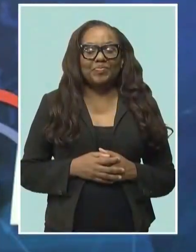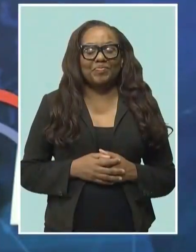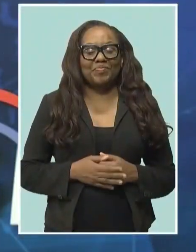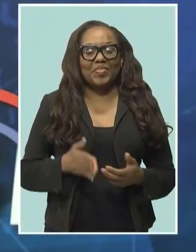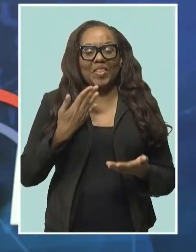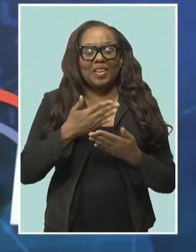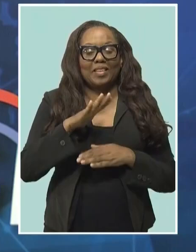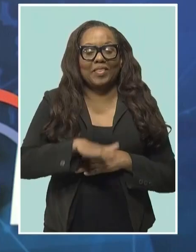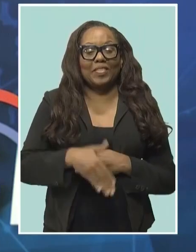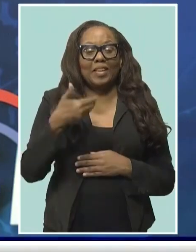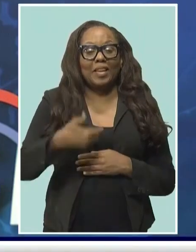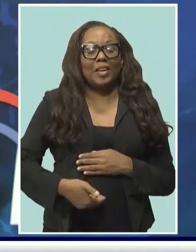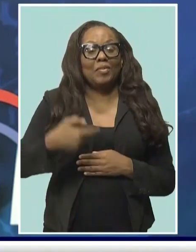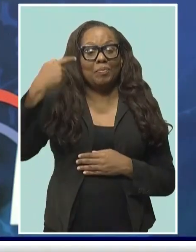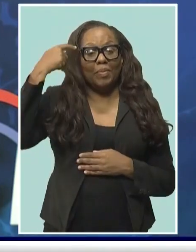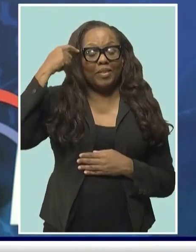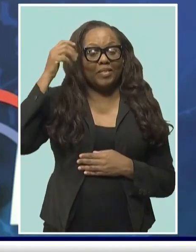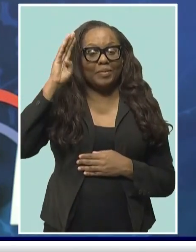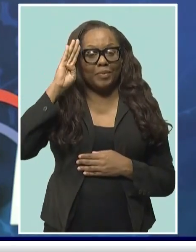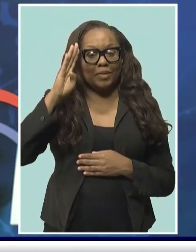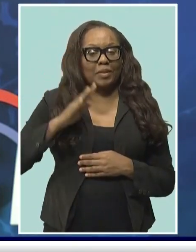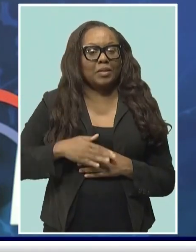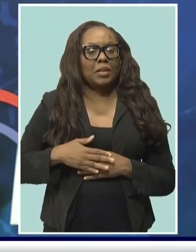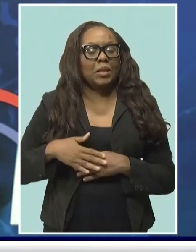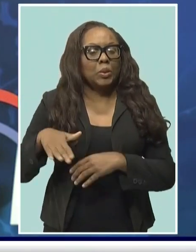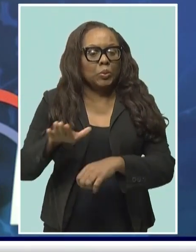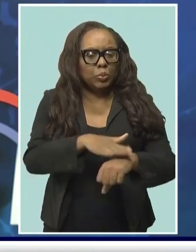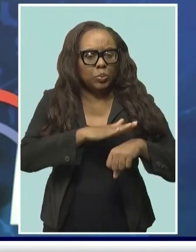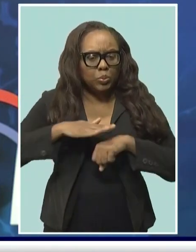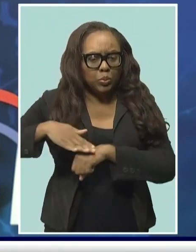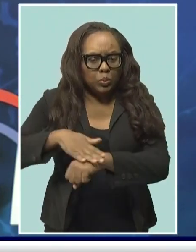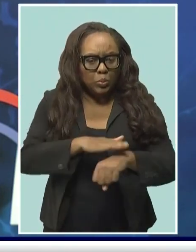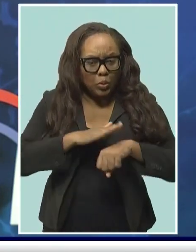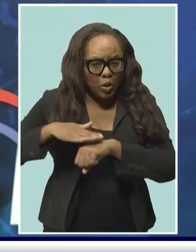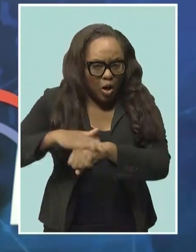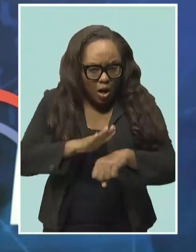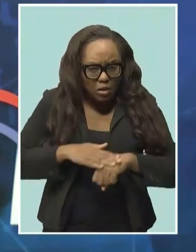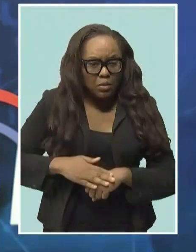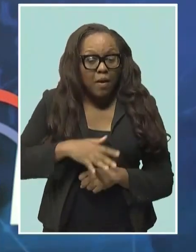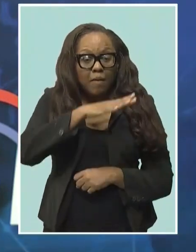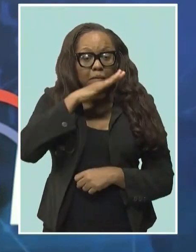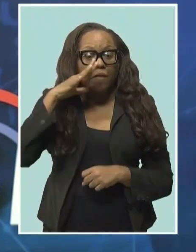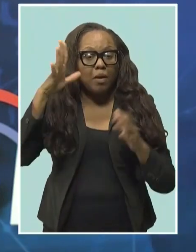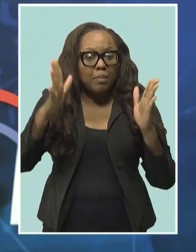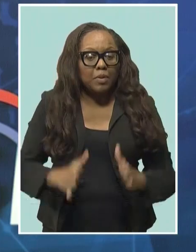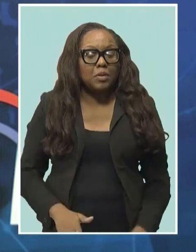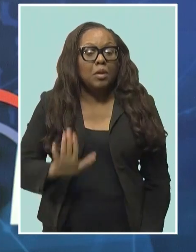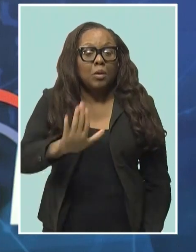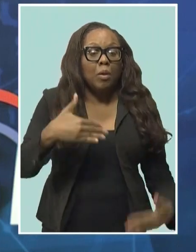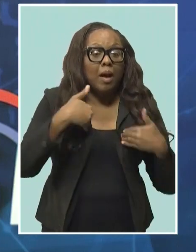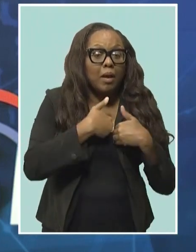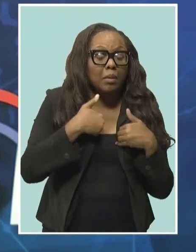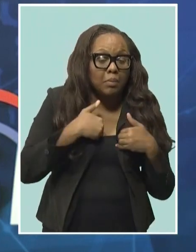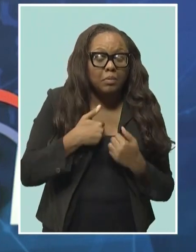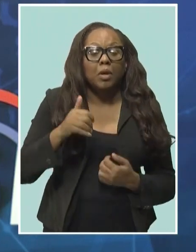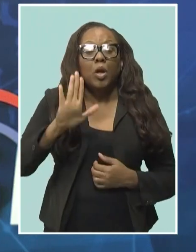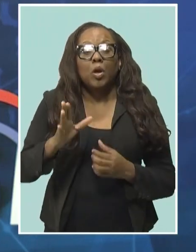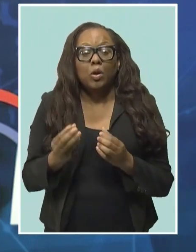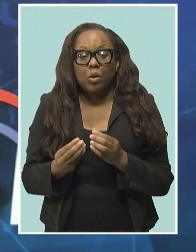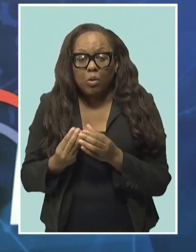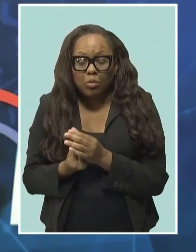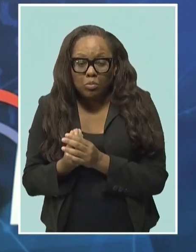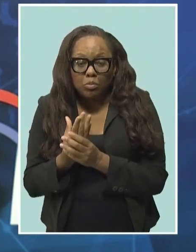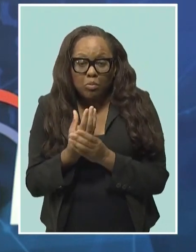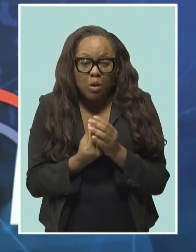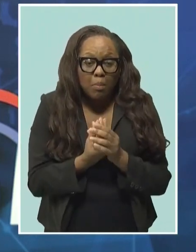Good evening, I'm Pearson Boeing. A caution tonight to farmers. Your livestock, your crops, and even you could be in